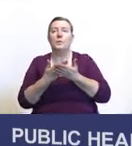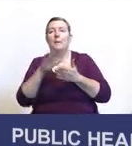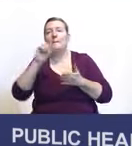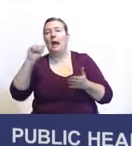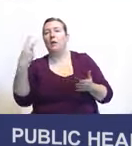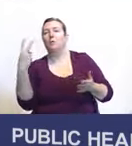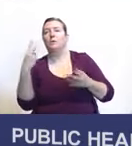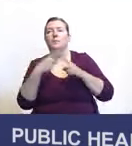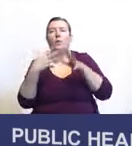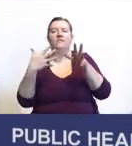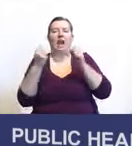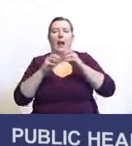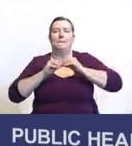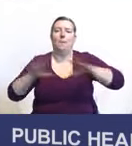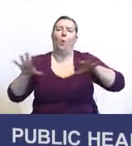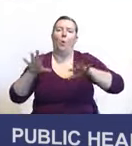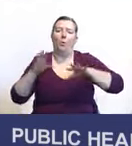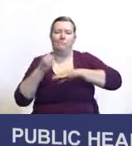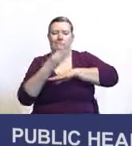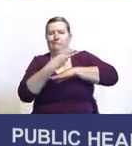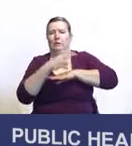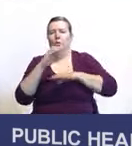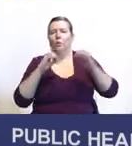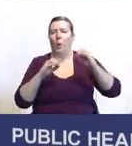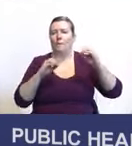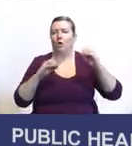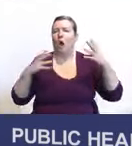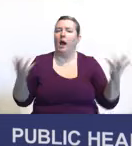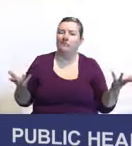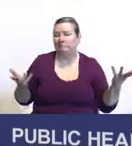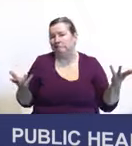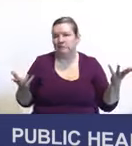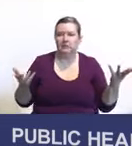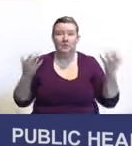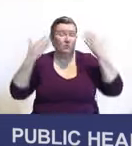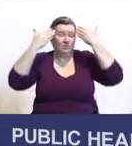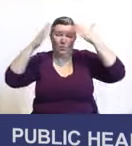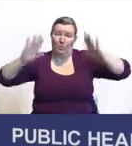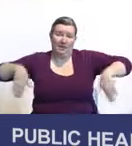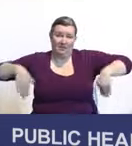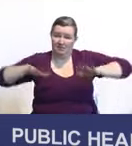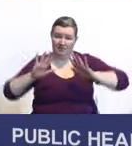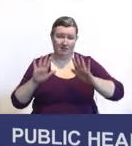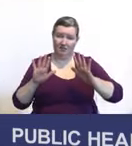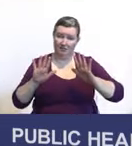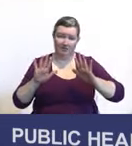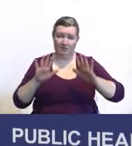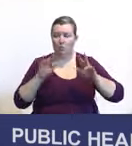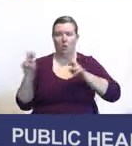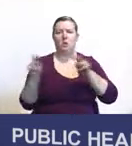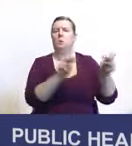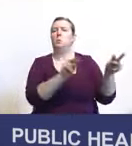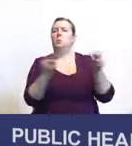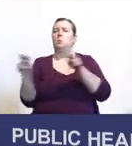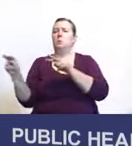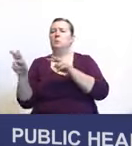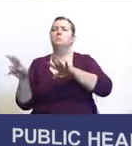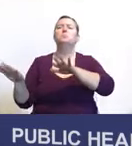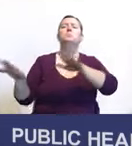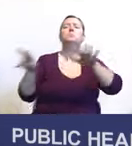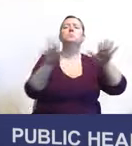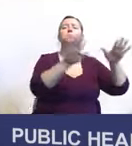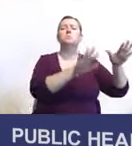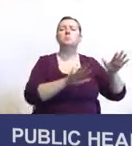standard Omicron variant, but the short answer is we don't know yet. Certainly we're not seeing any big increase in cases in the United States or in New Jersey from